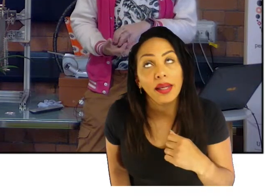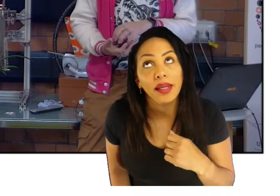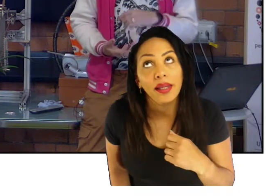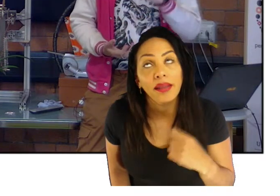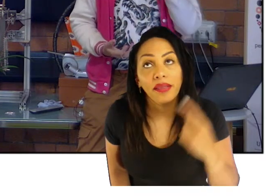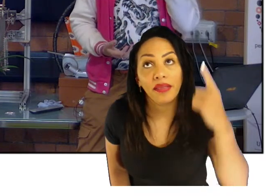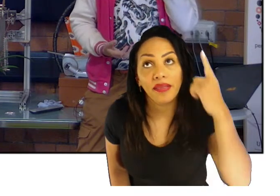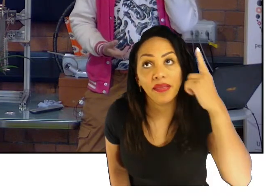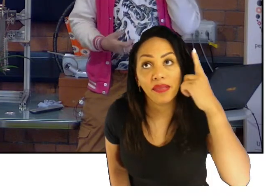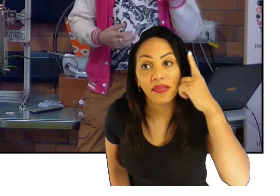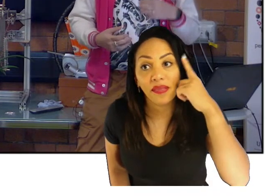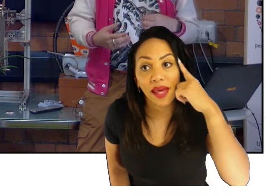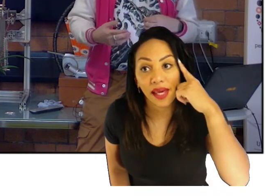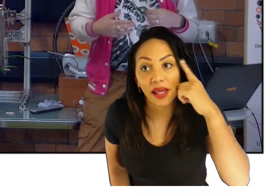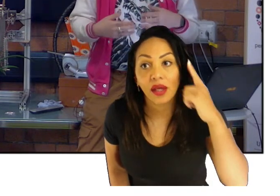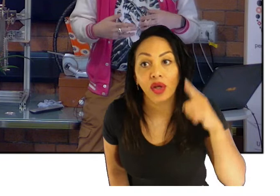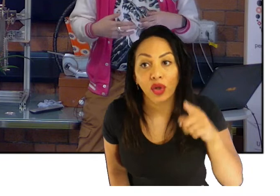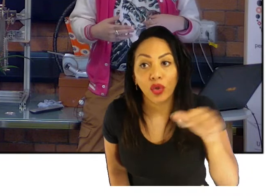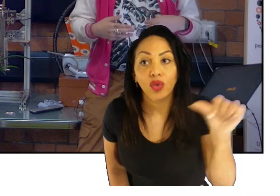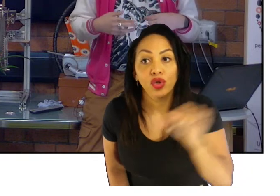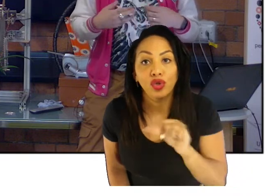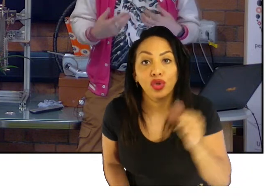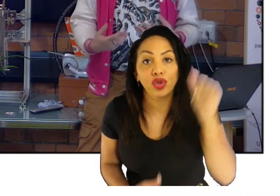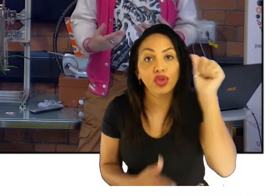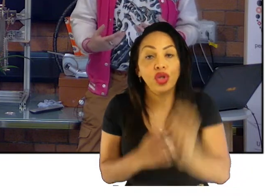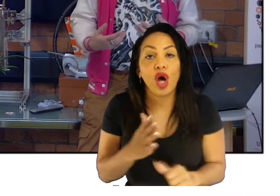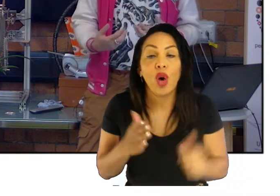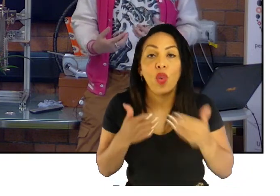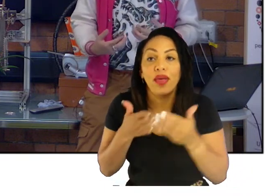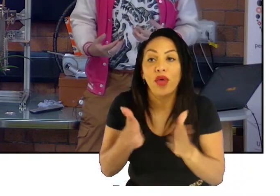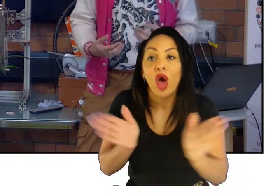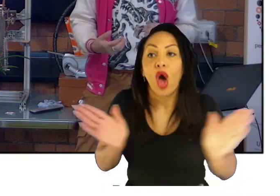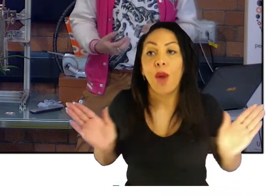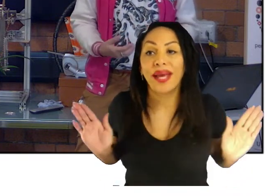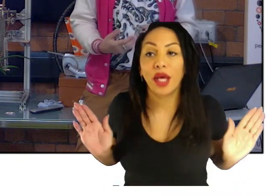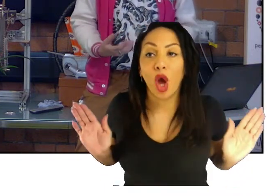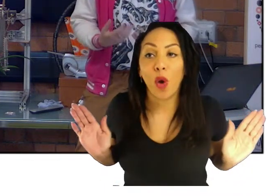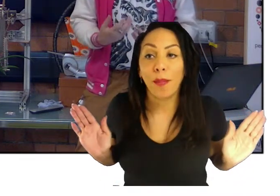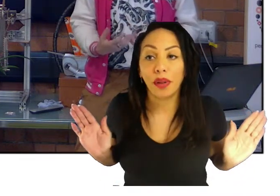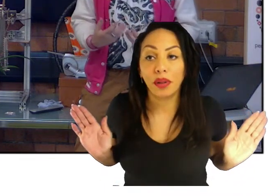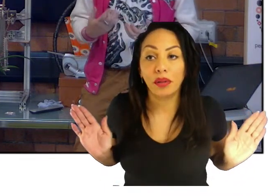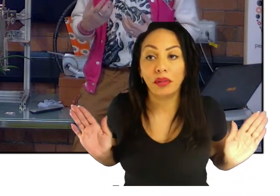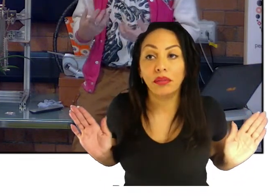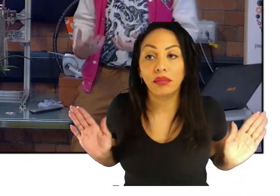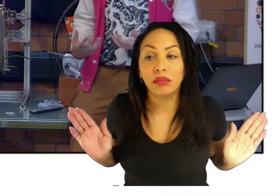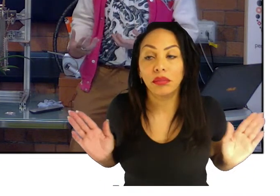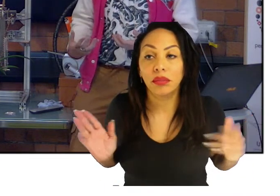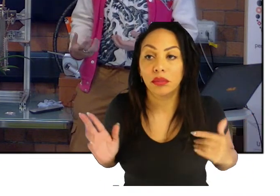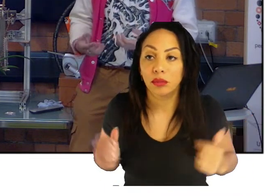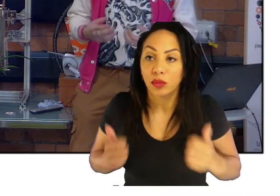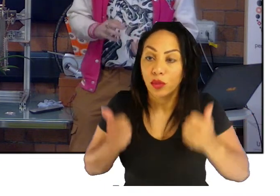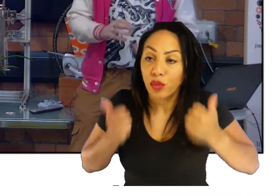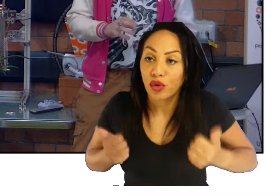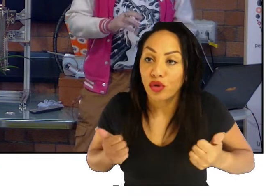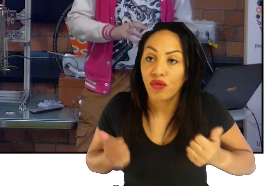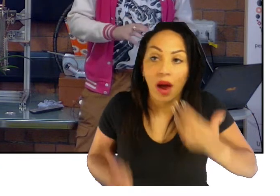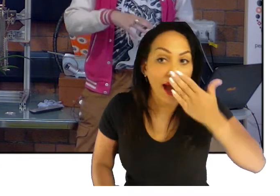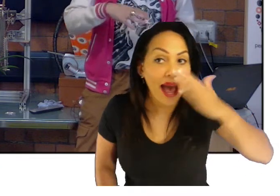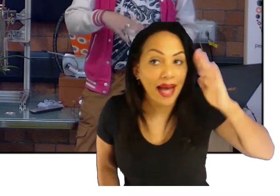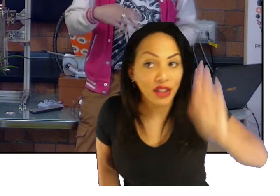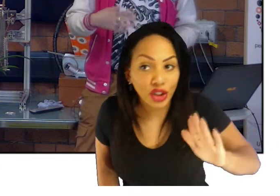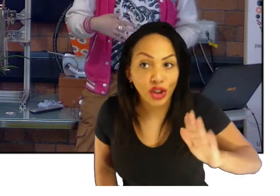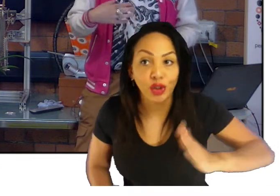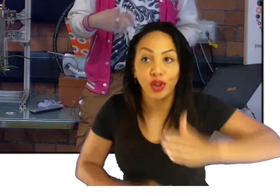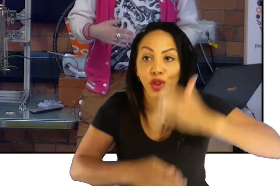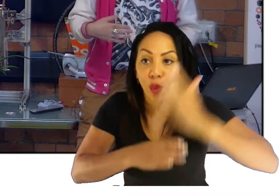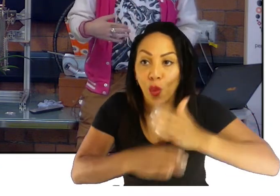and openness. There's that point of vulnerability in that if you can start a working culture from the start where people